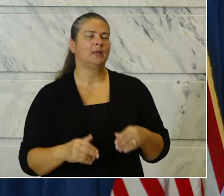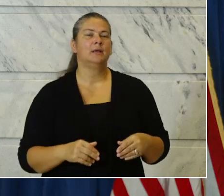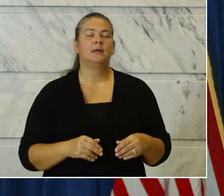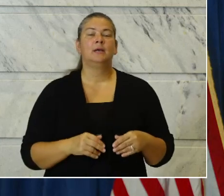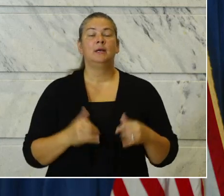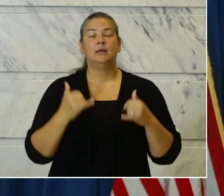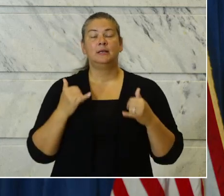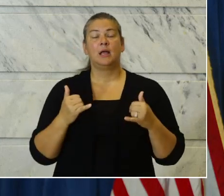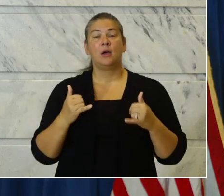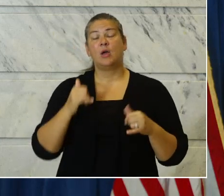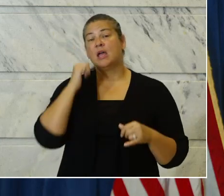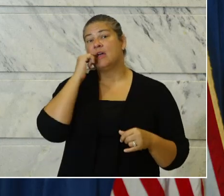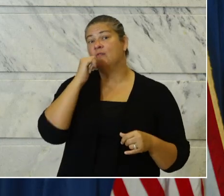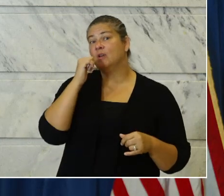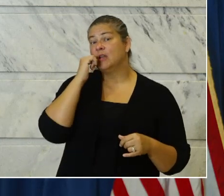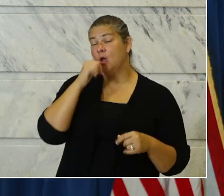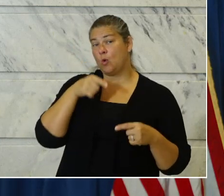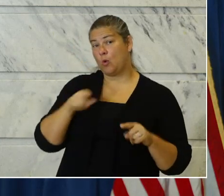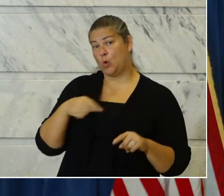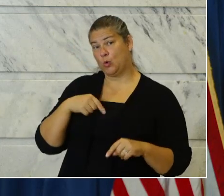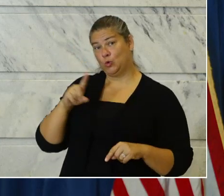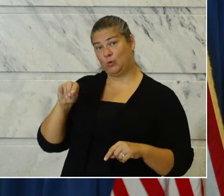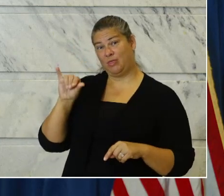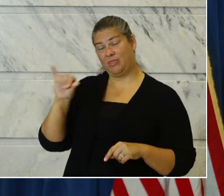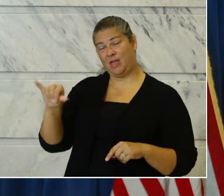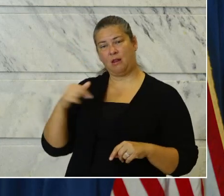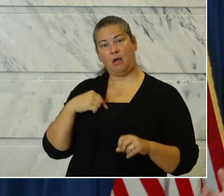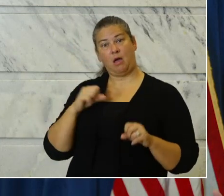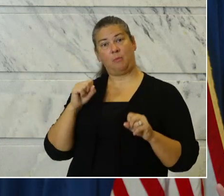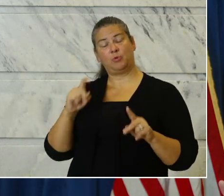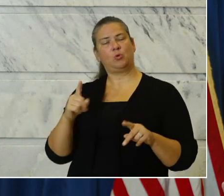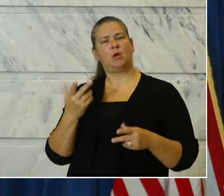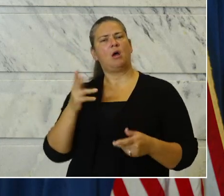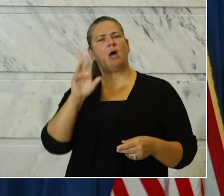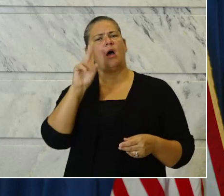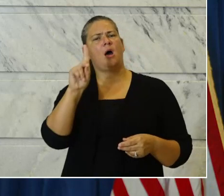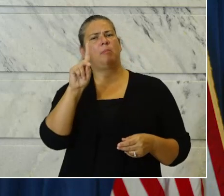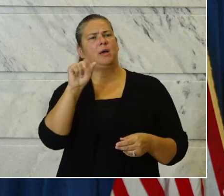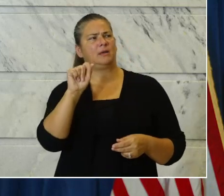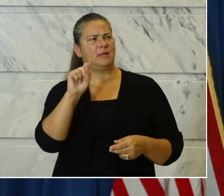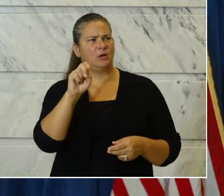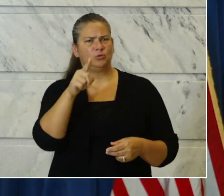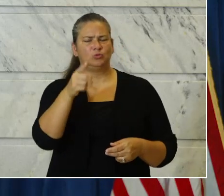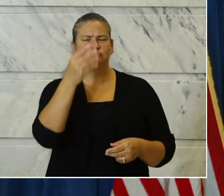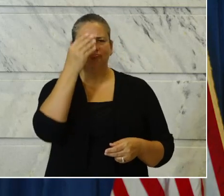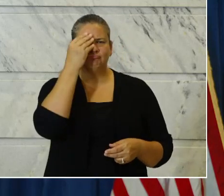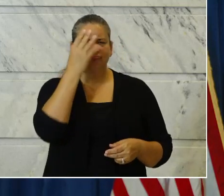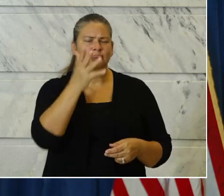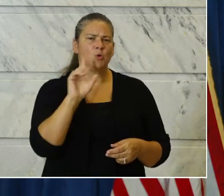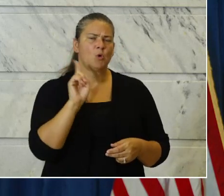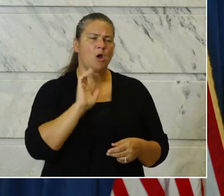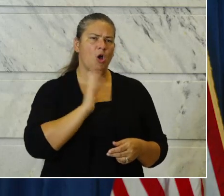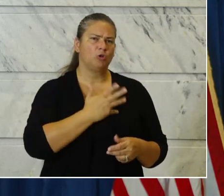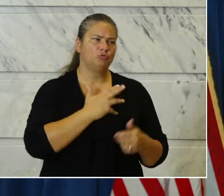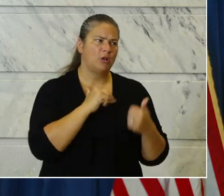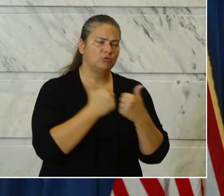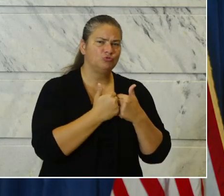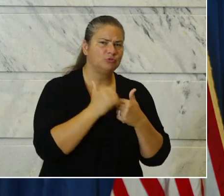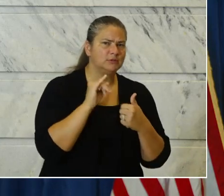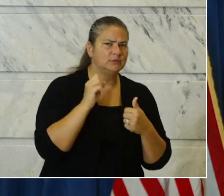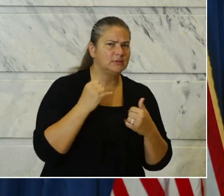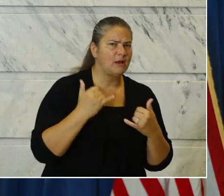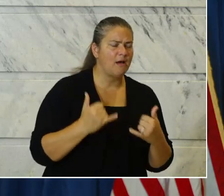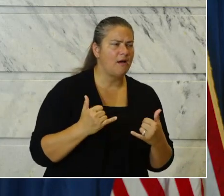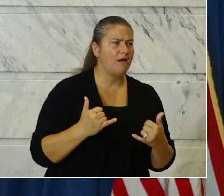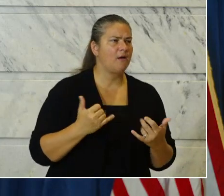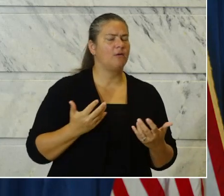opportunity each day when we do this to not only update you on where we are and the challenge of our lifetime, but